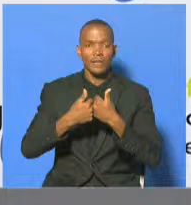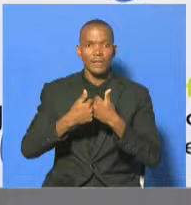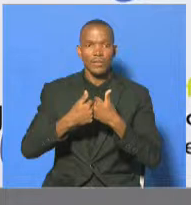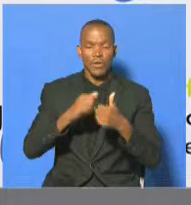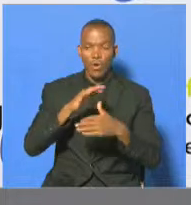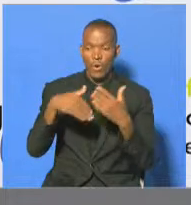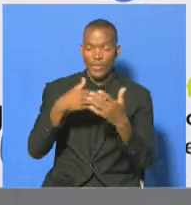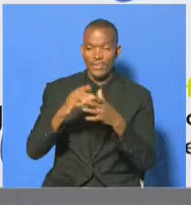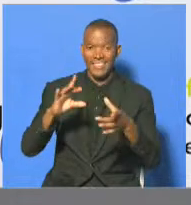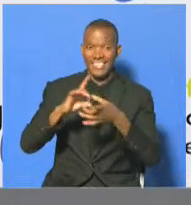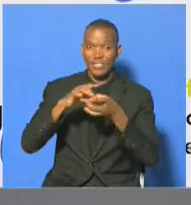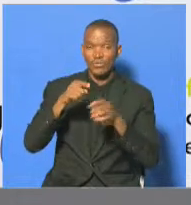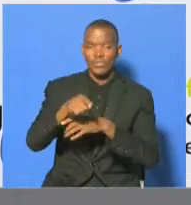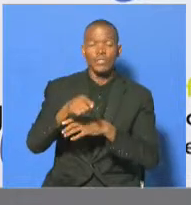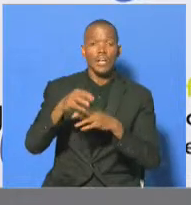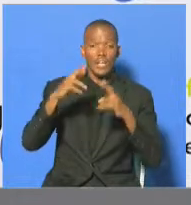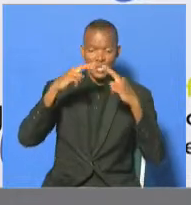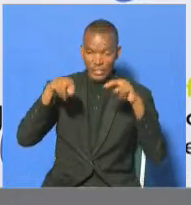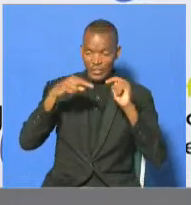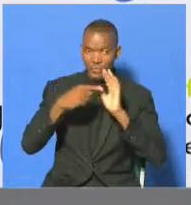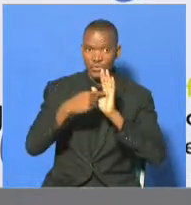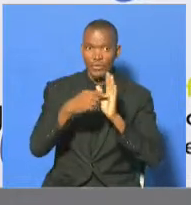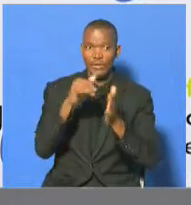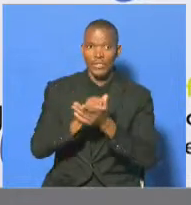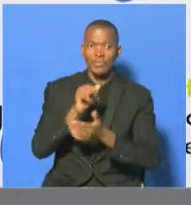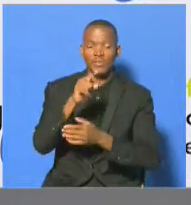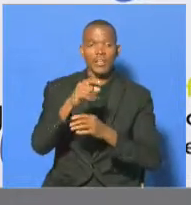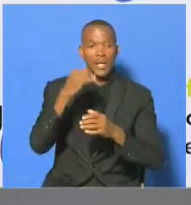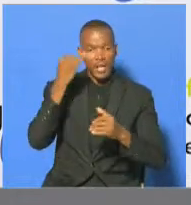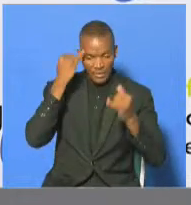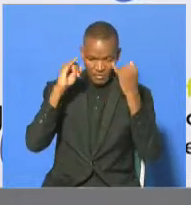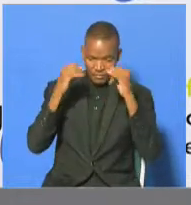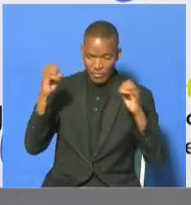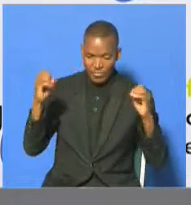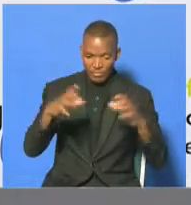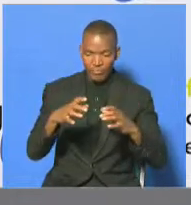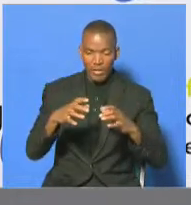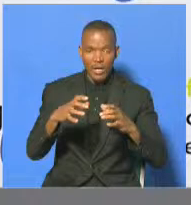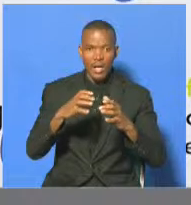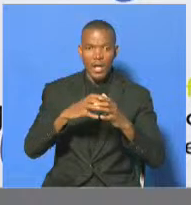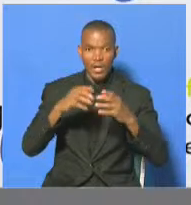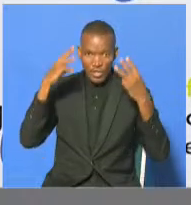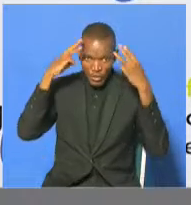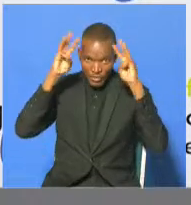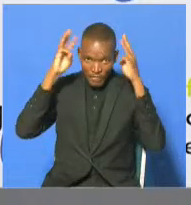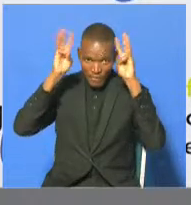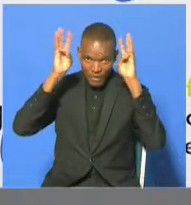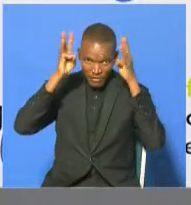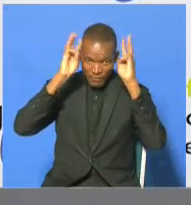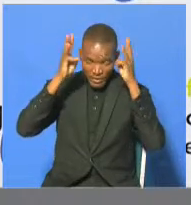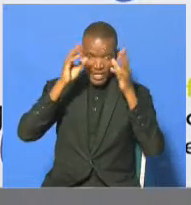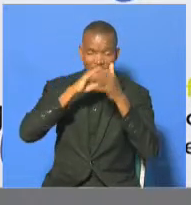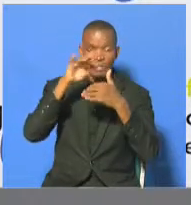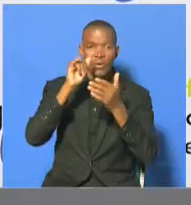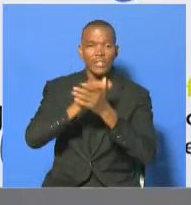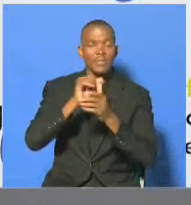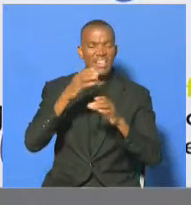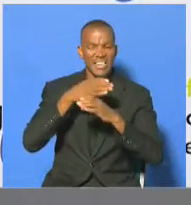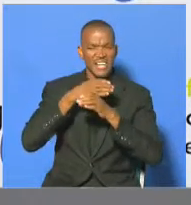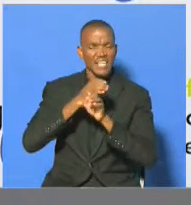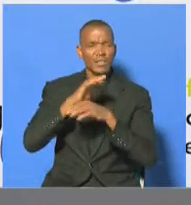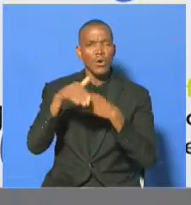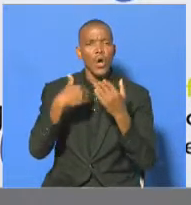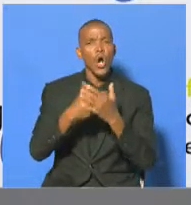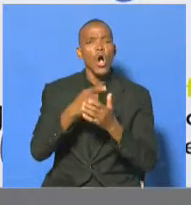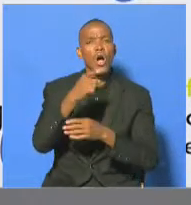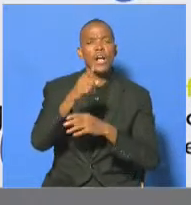These joint research projects are expected to spark innovation and creativity by together bringing